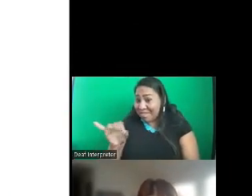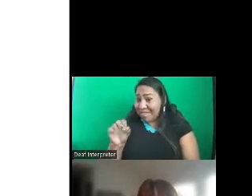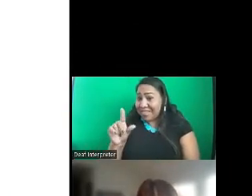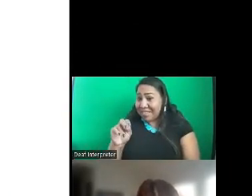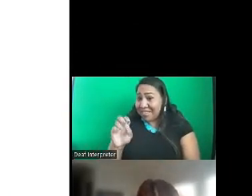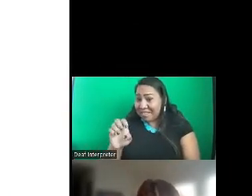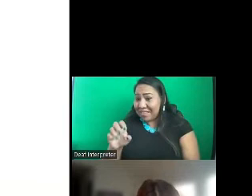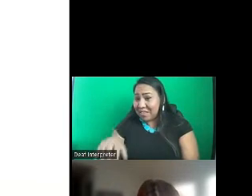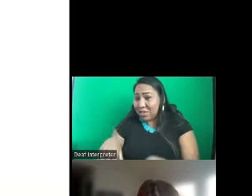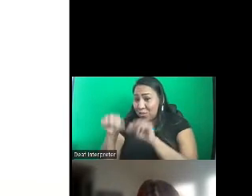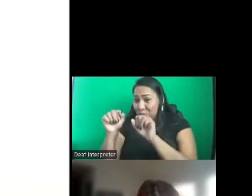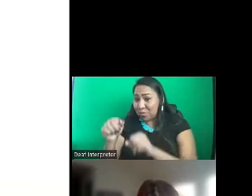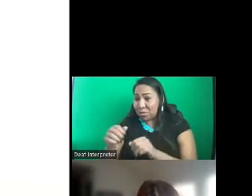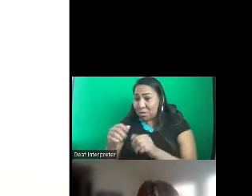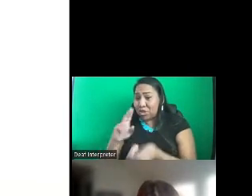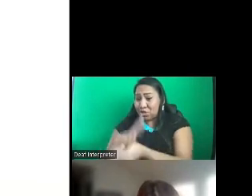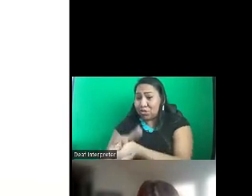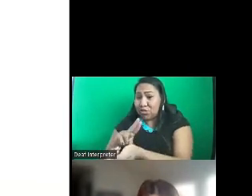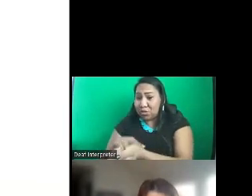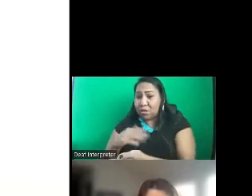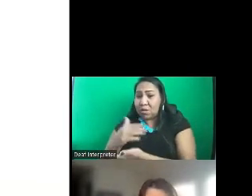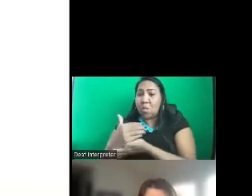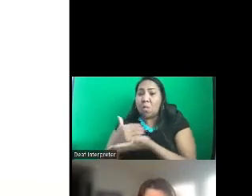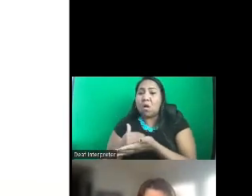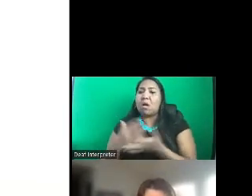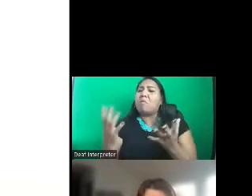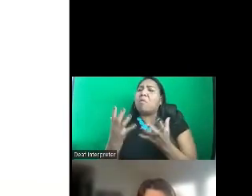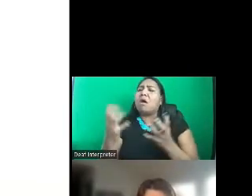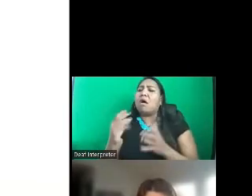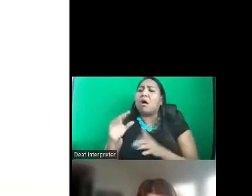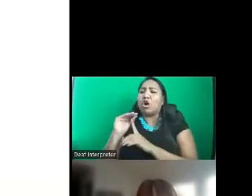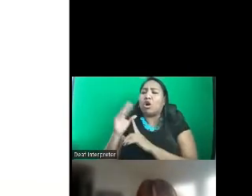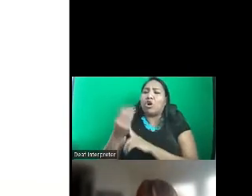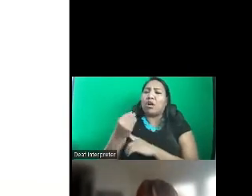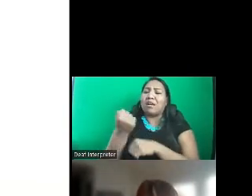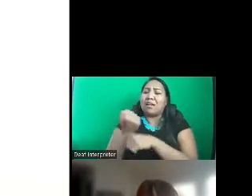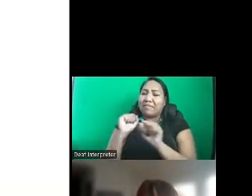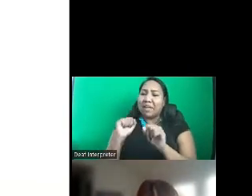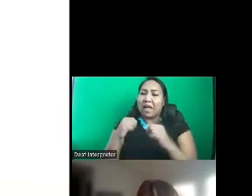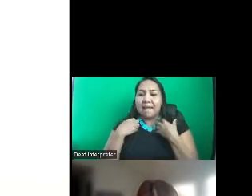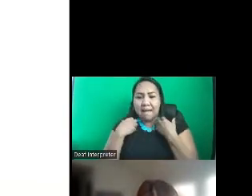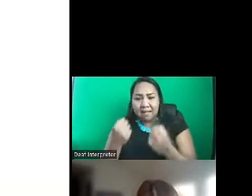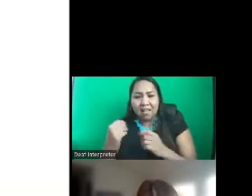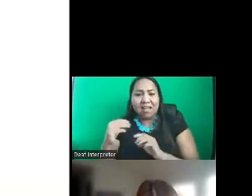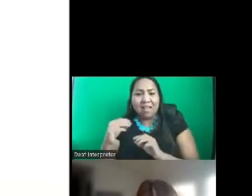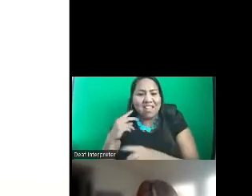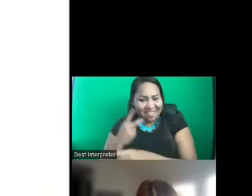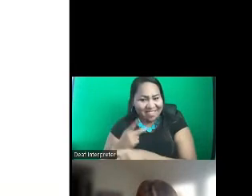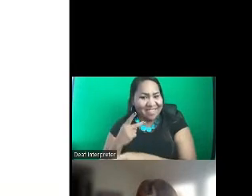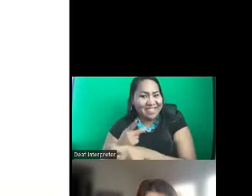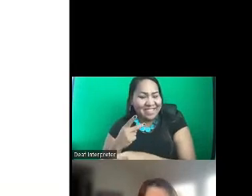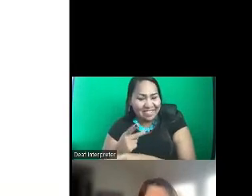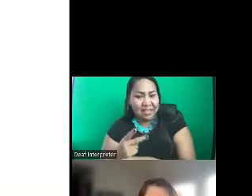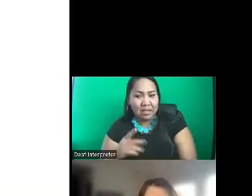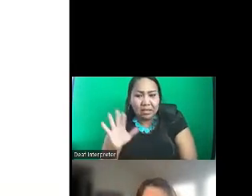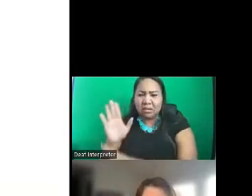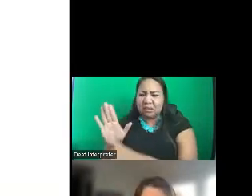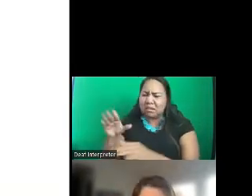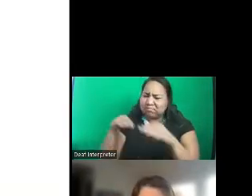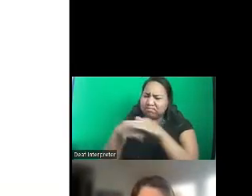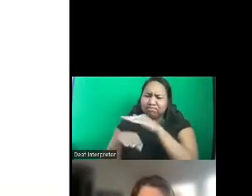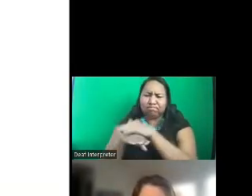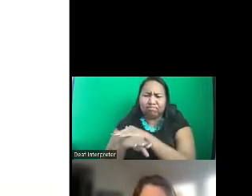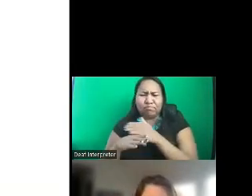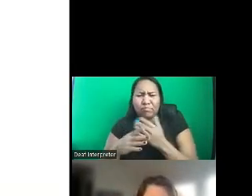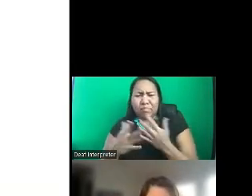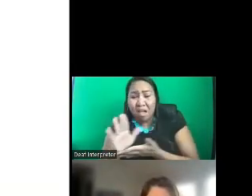Safe Healthcare. That was kind of a gateway to college for you. And I wonder if you could tell us more about